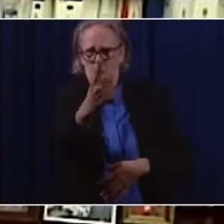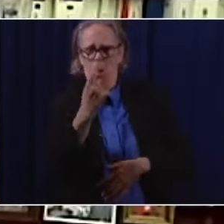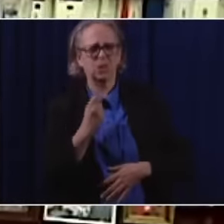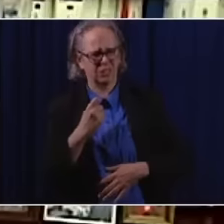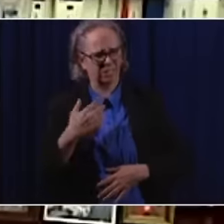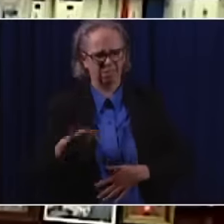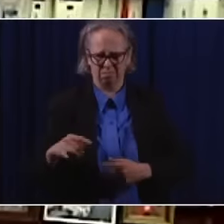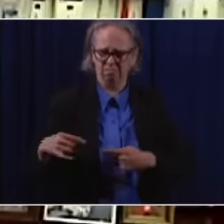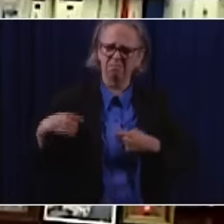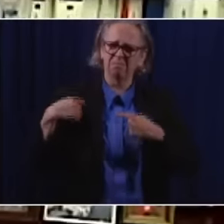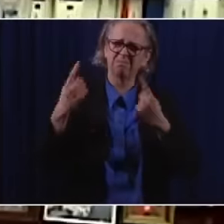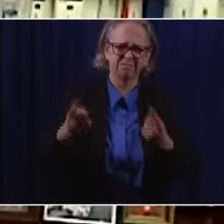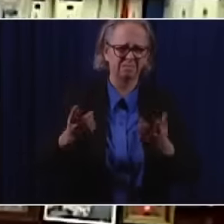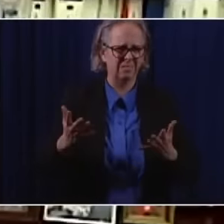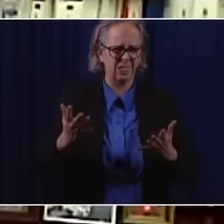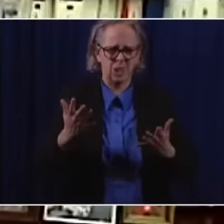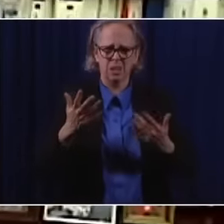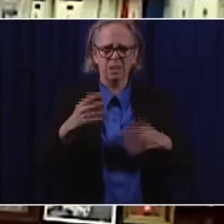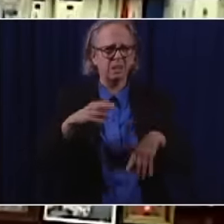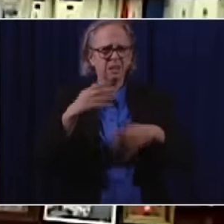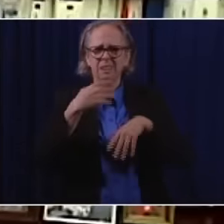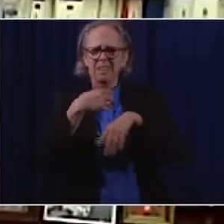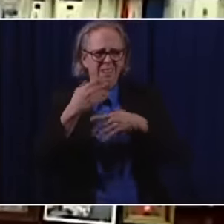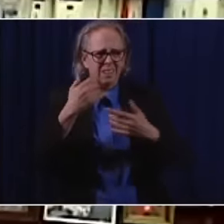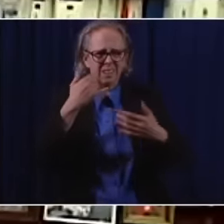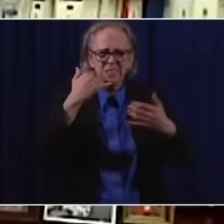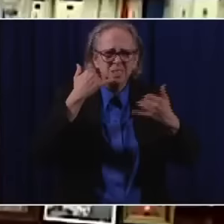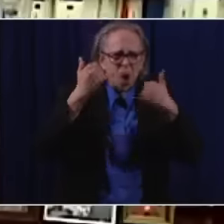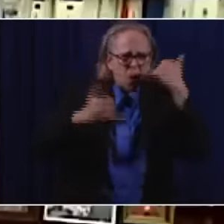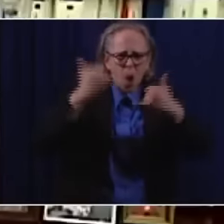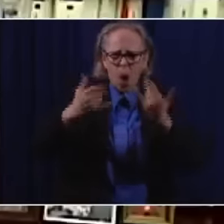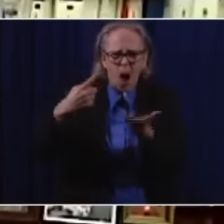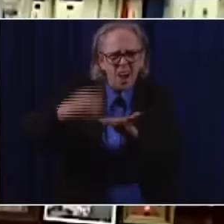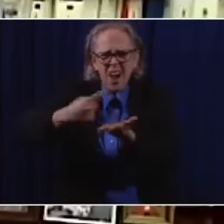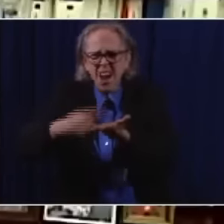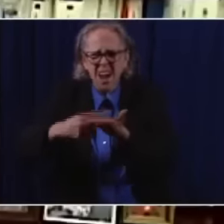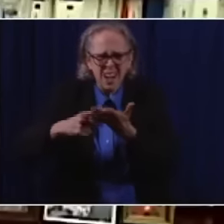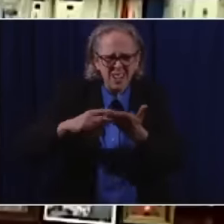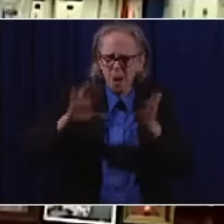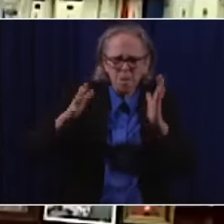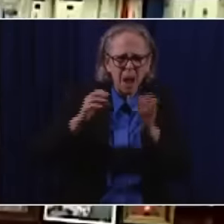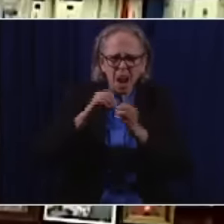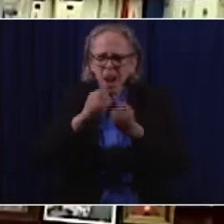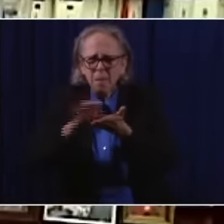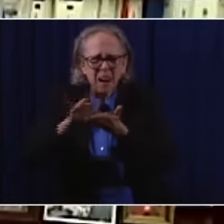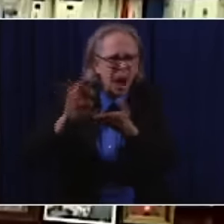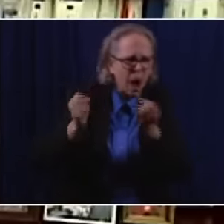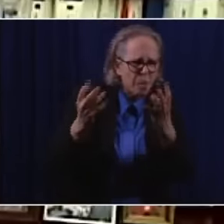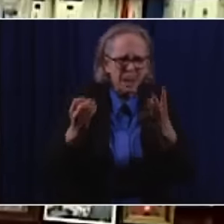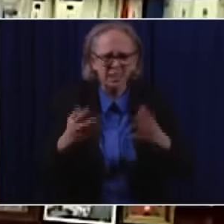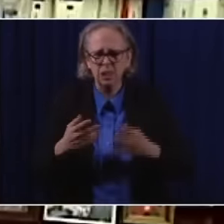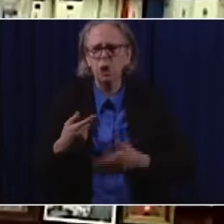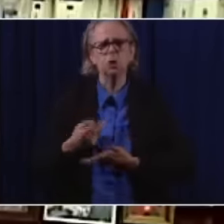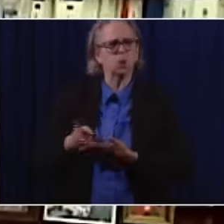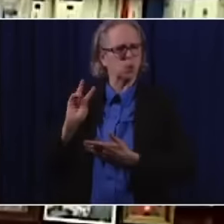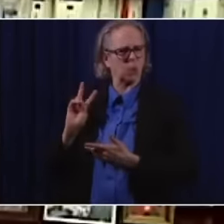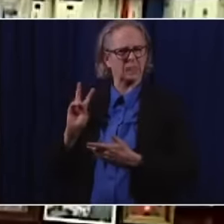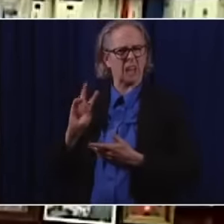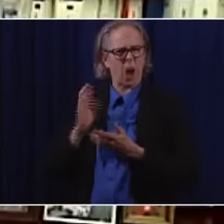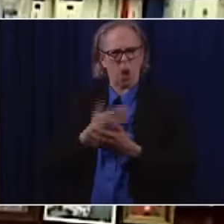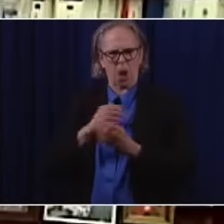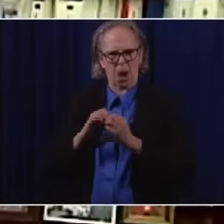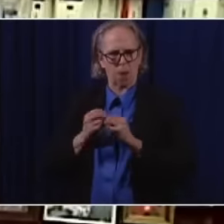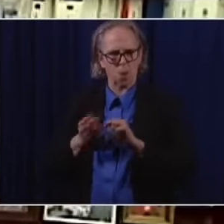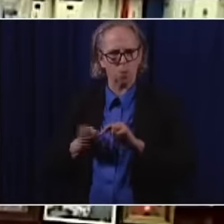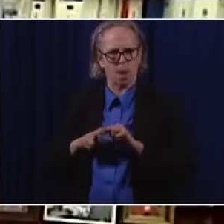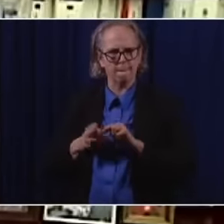our local and zone calls for the past 2 weeks because we've seen these numbers start to trend up a few weeks ago. And all of the